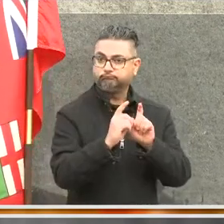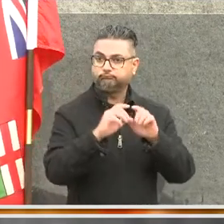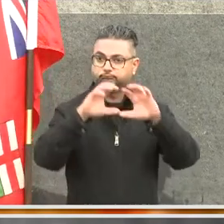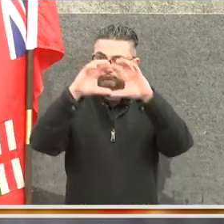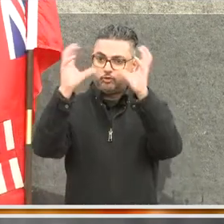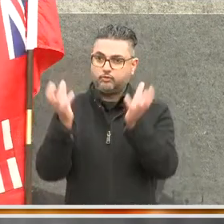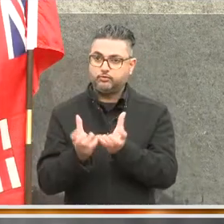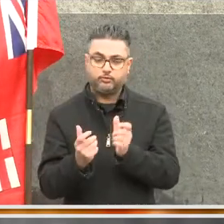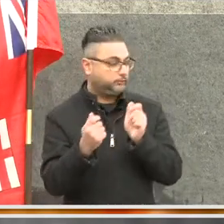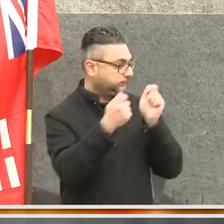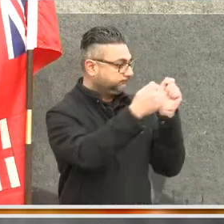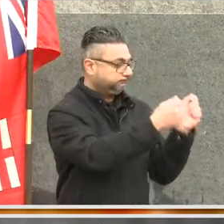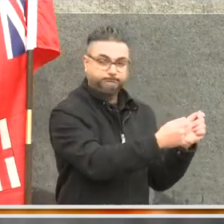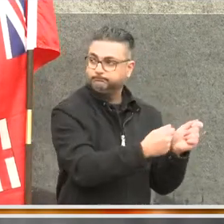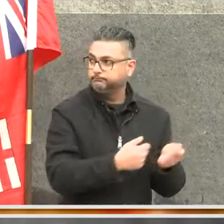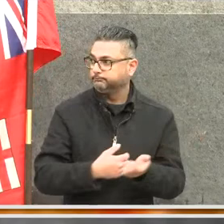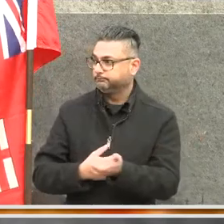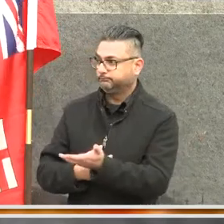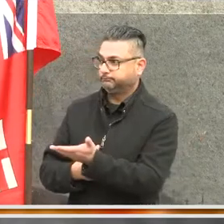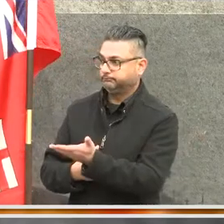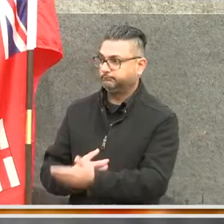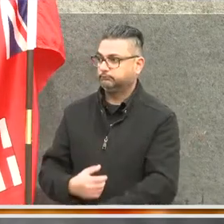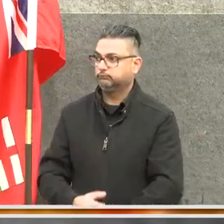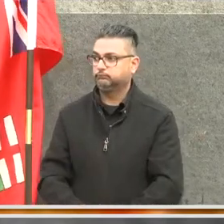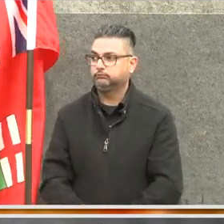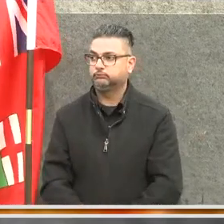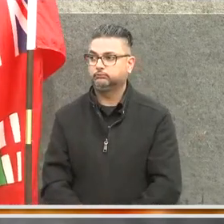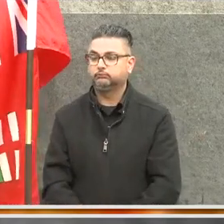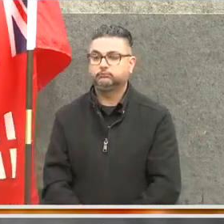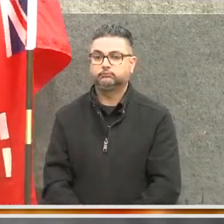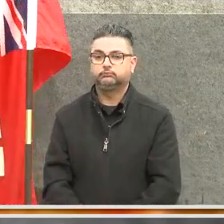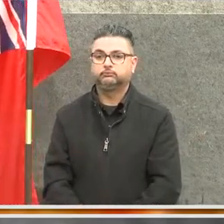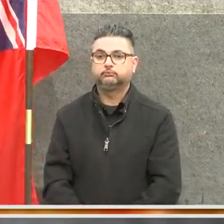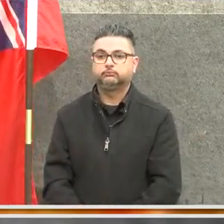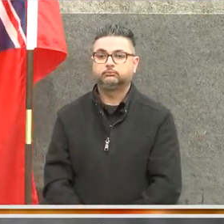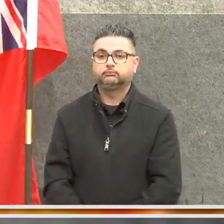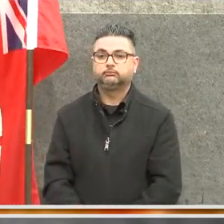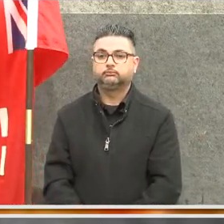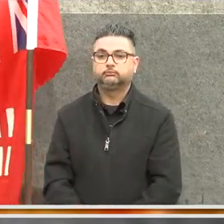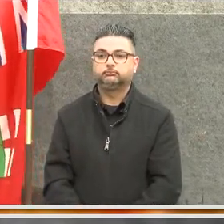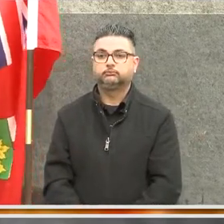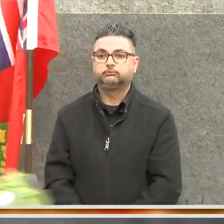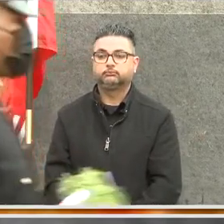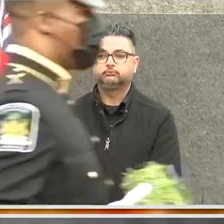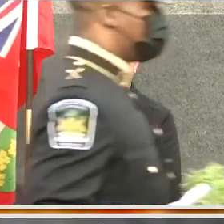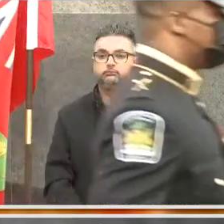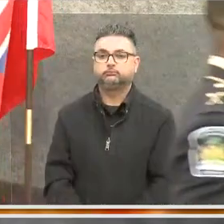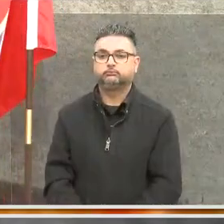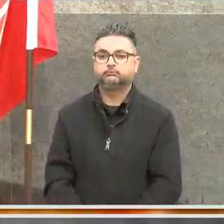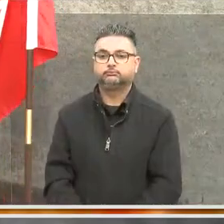Speaker of the Legislative Assembly, Président de l'Assemblée législative.